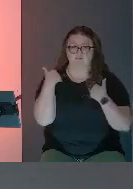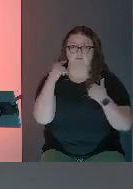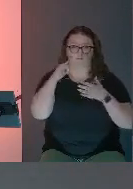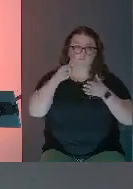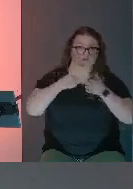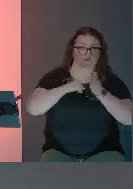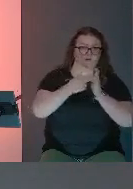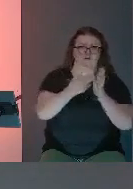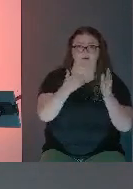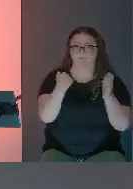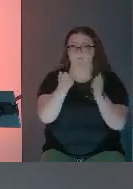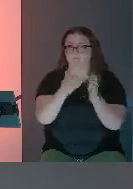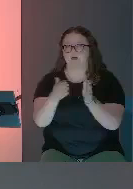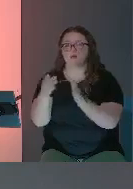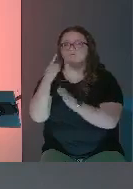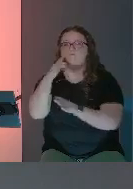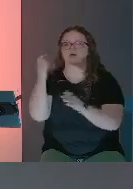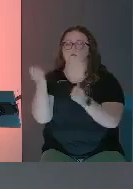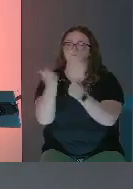does.